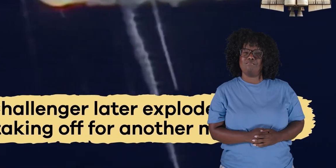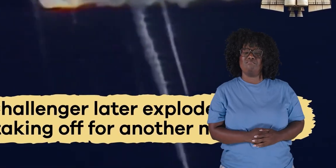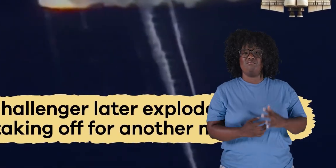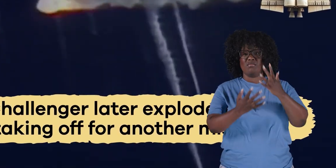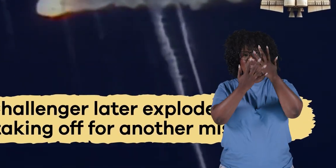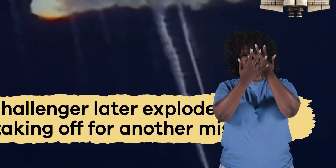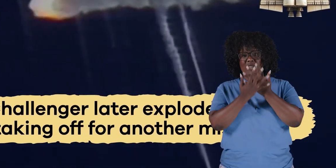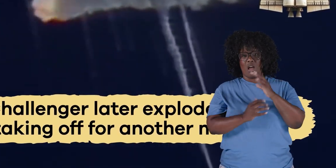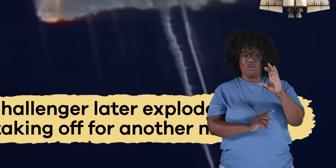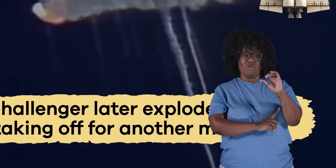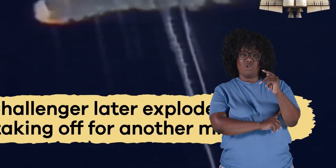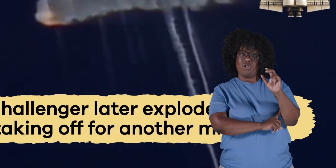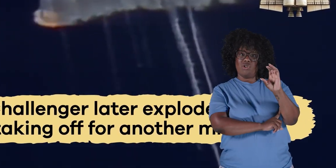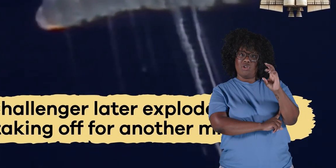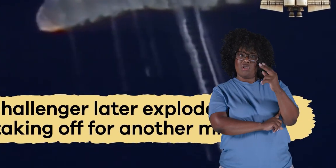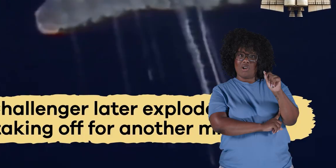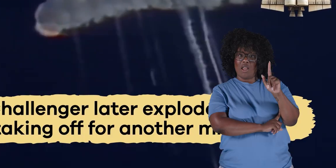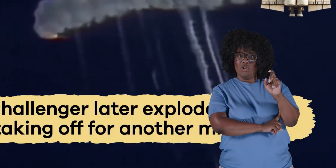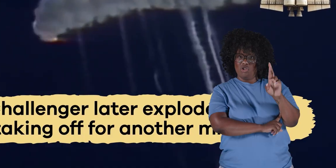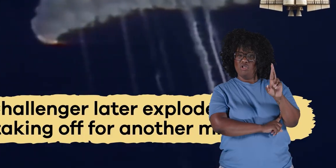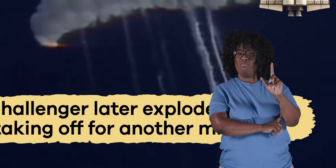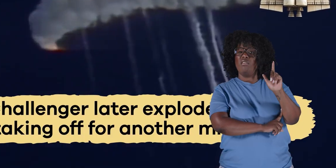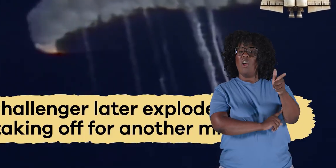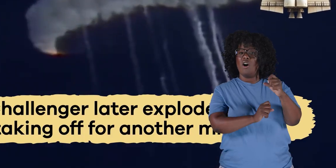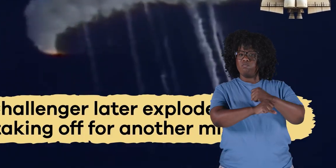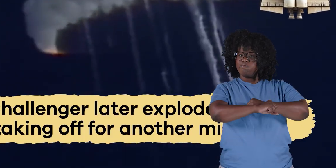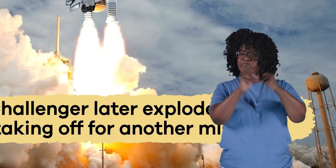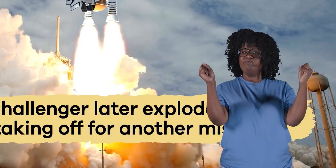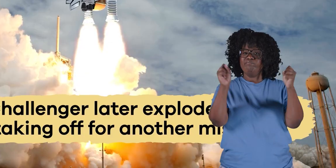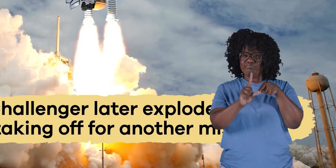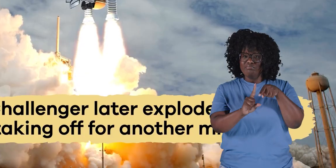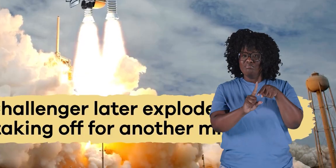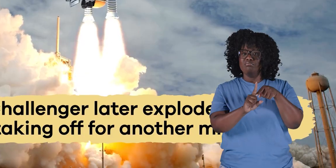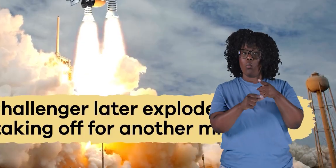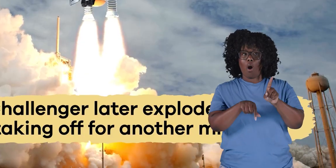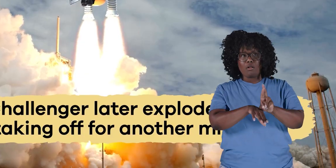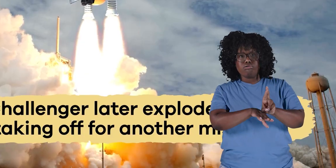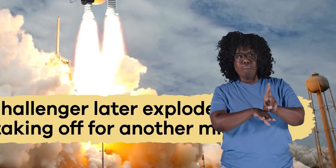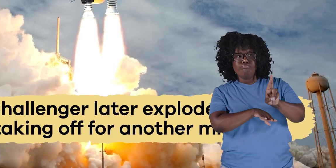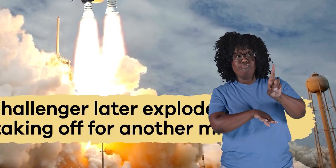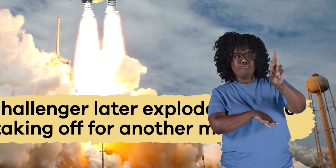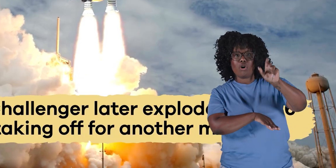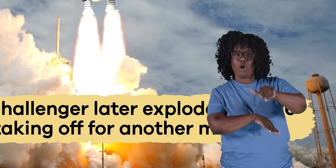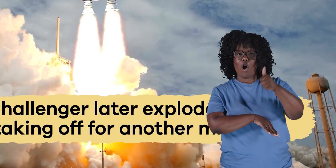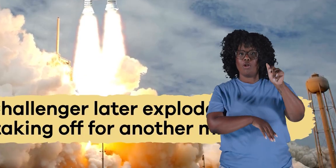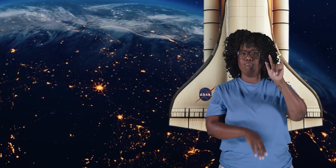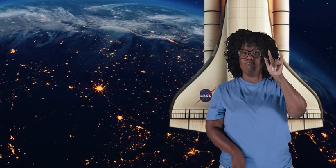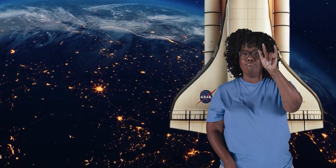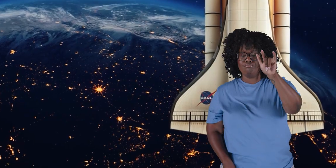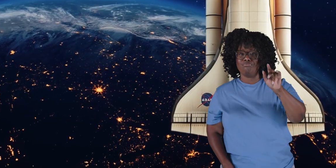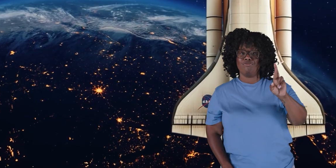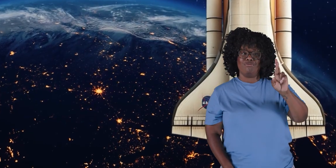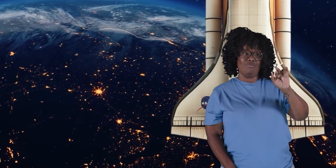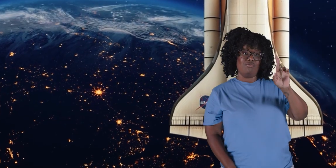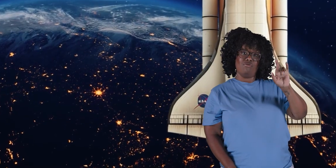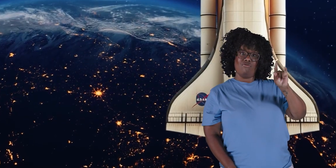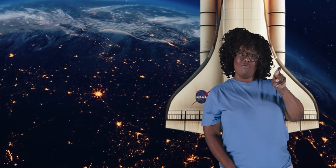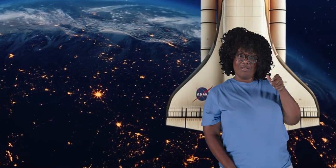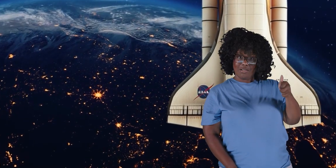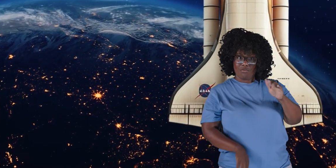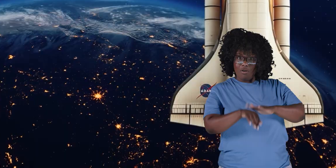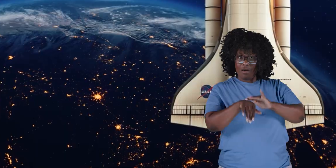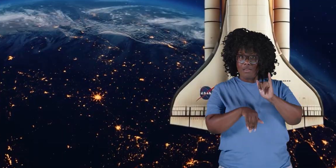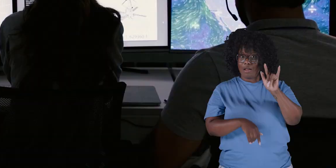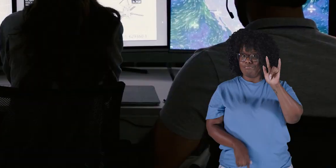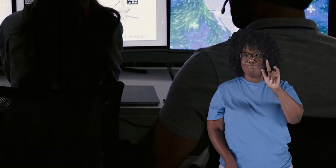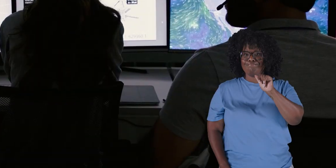Tragically, Challenger later exploded in 1986, as it was taking off for another mission. Dr. Ride was not on